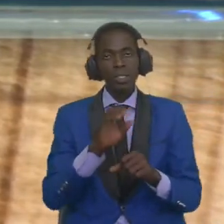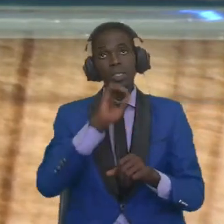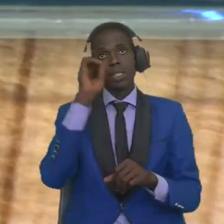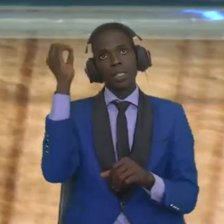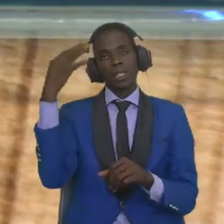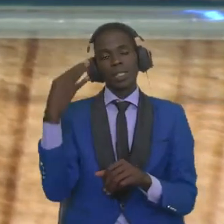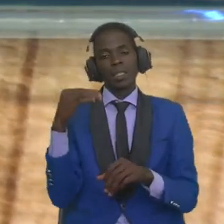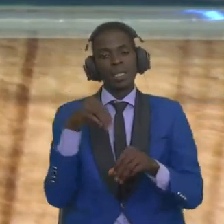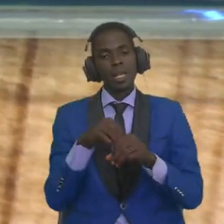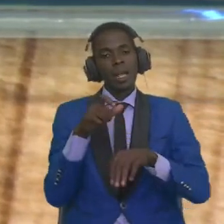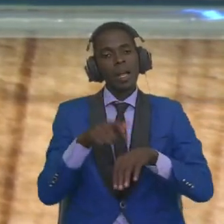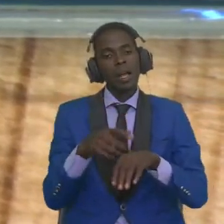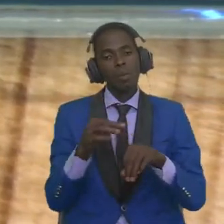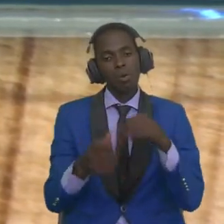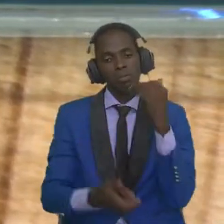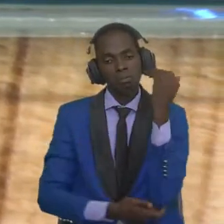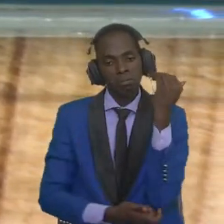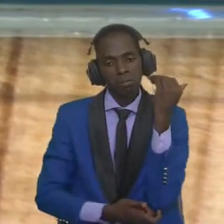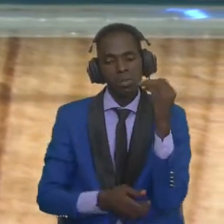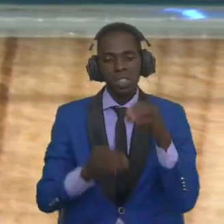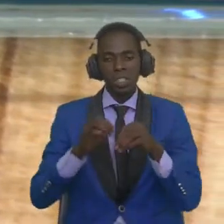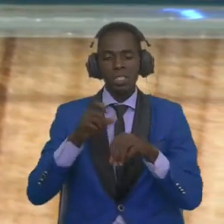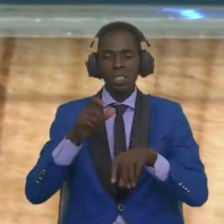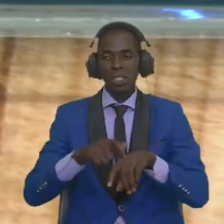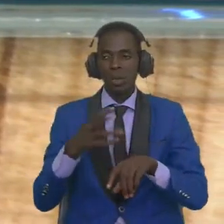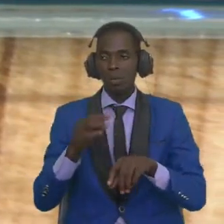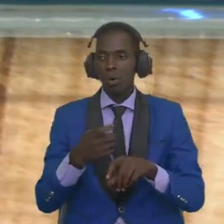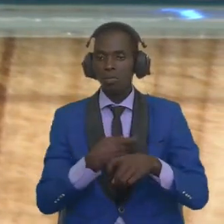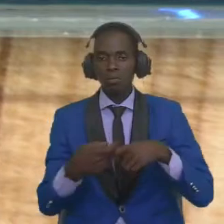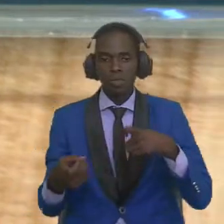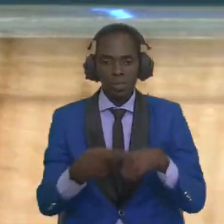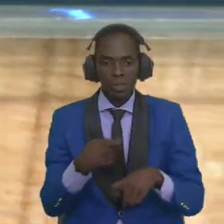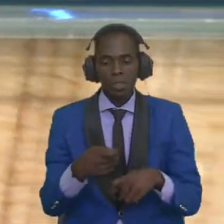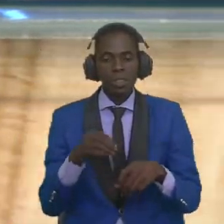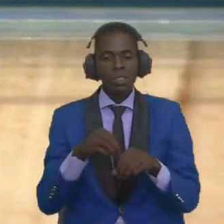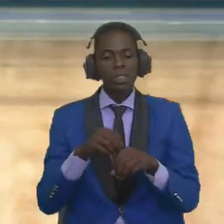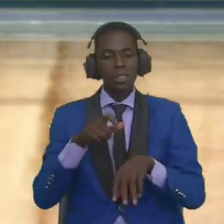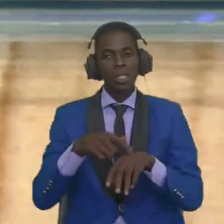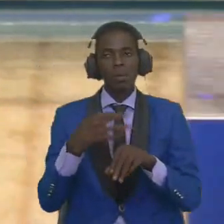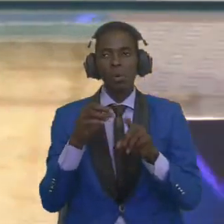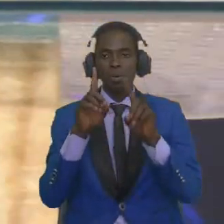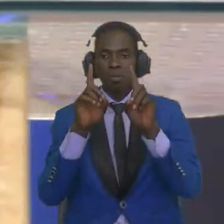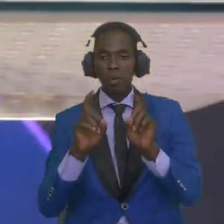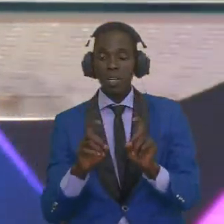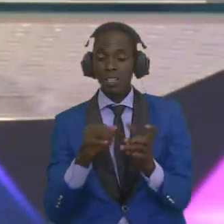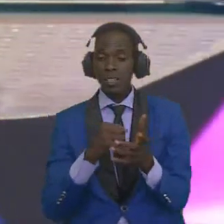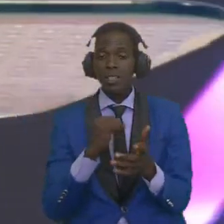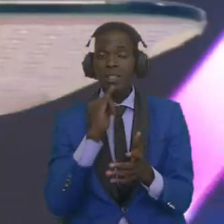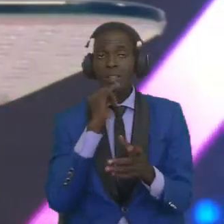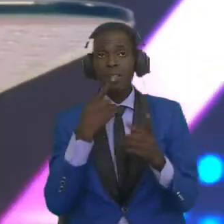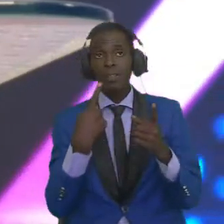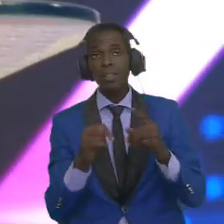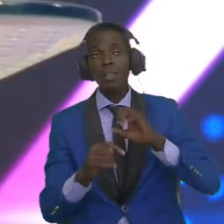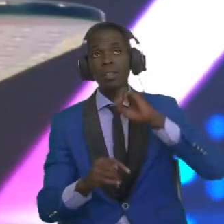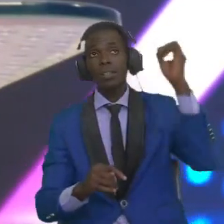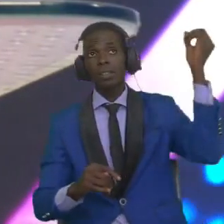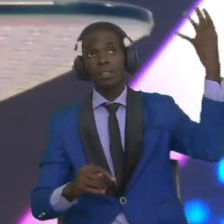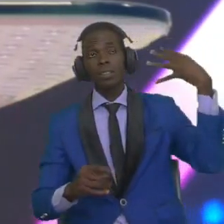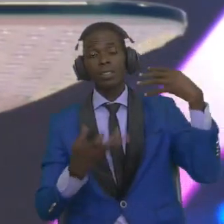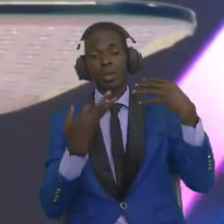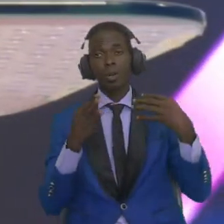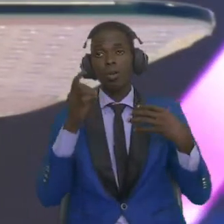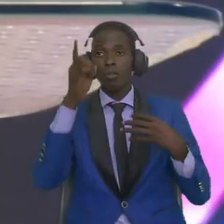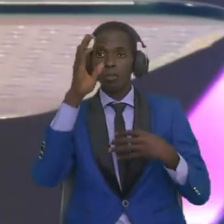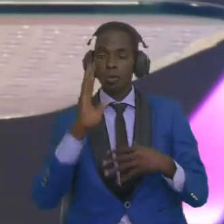the time of temptation, at the time of trial, all times in our lives, it is the grace of God. And the